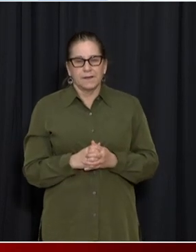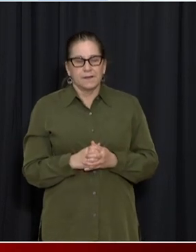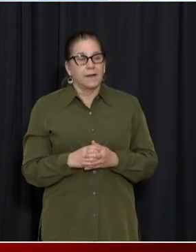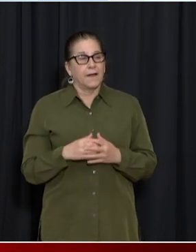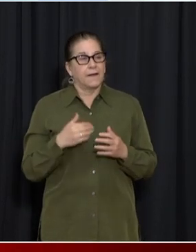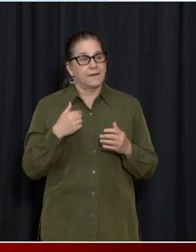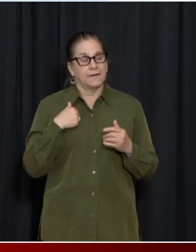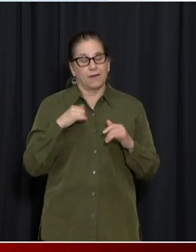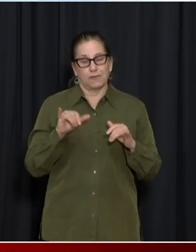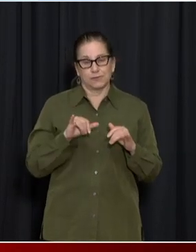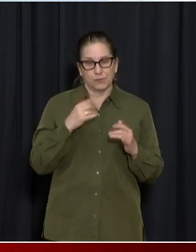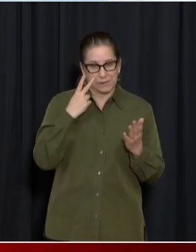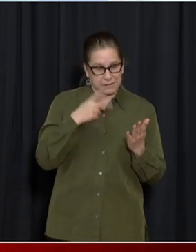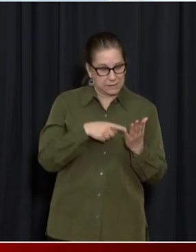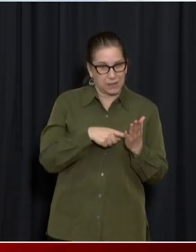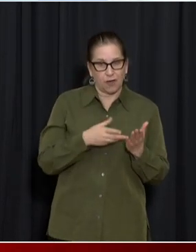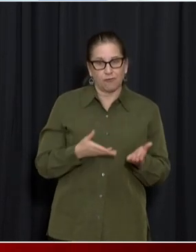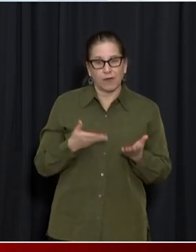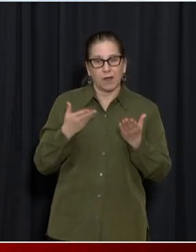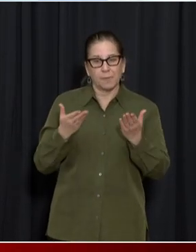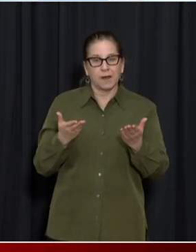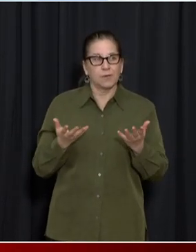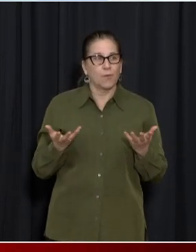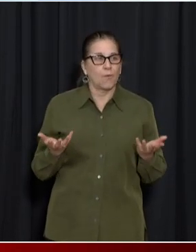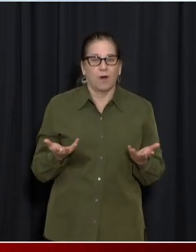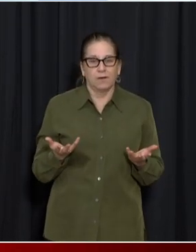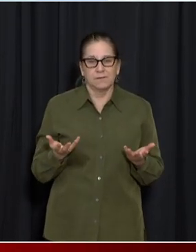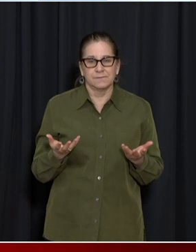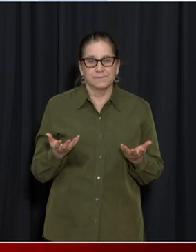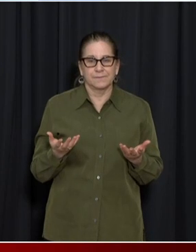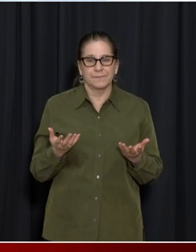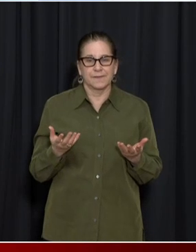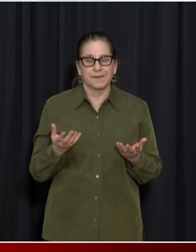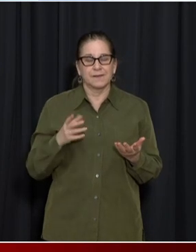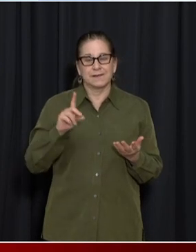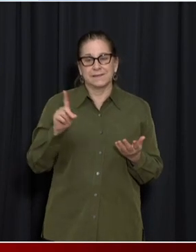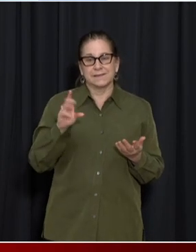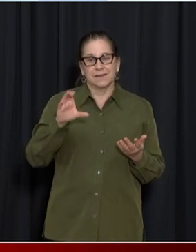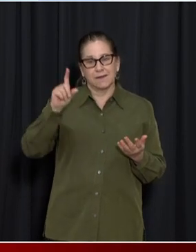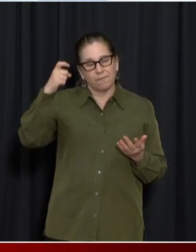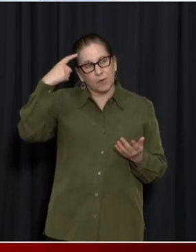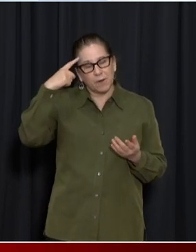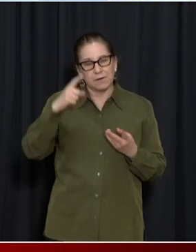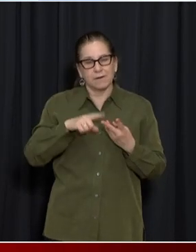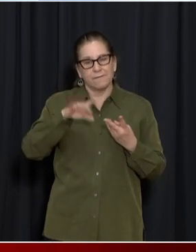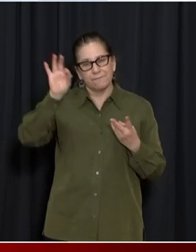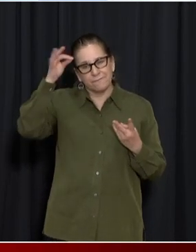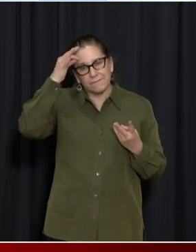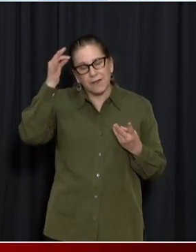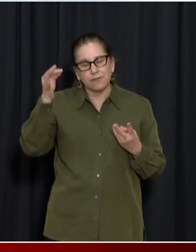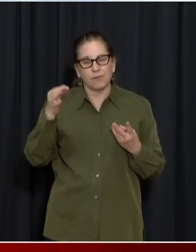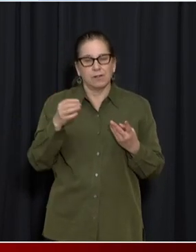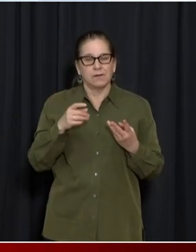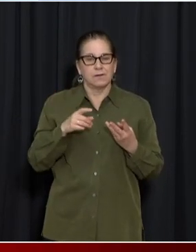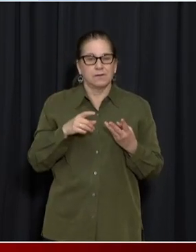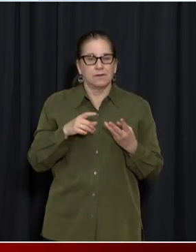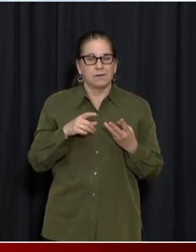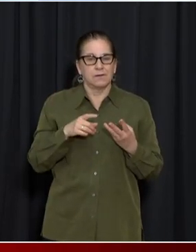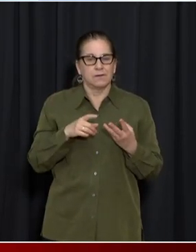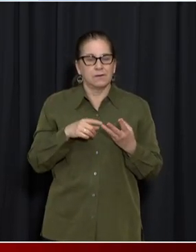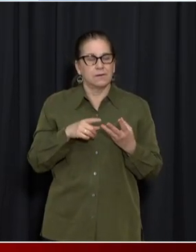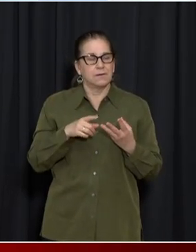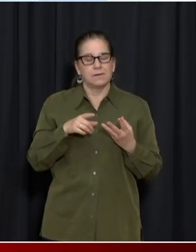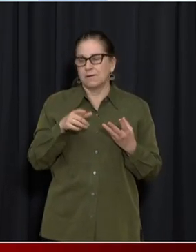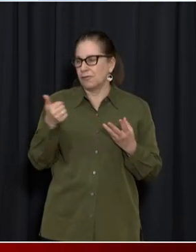the advisory group recommends that those district government and federal government employees who can telework continue doing so